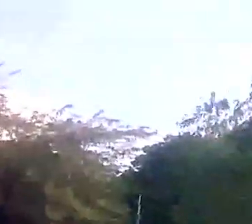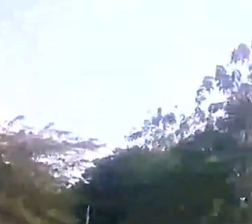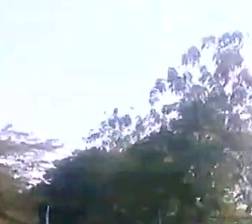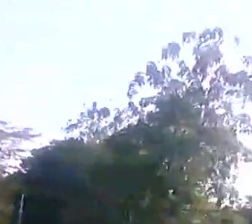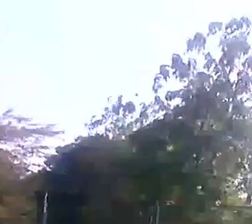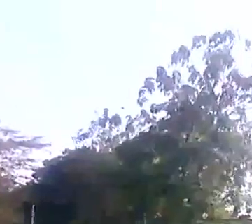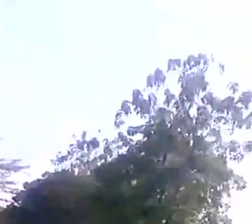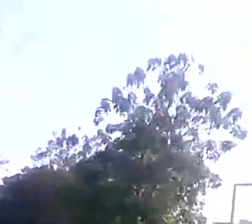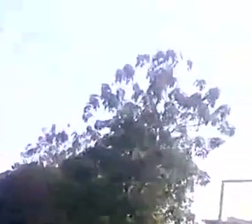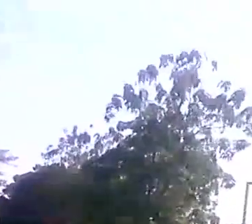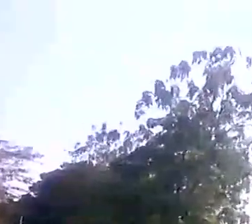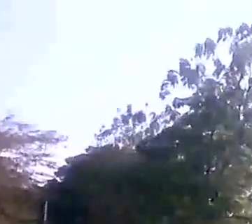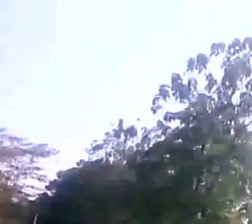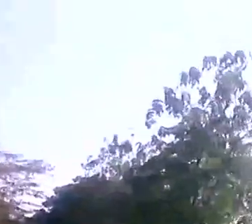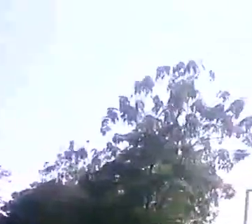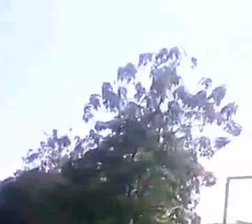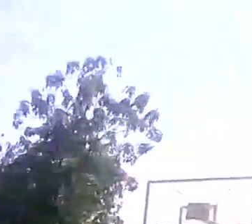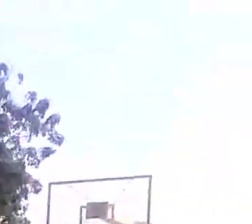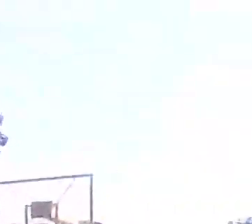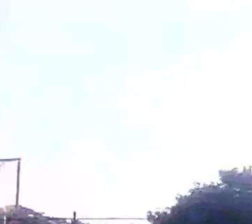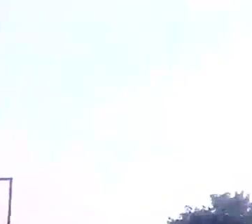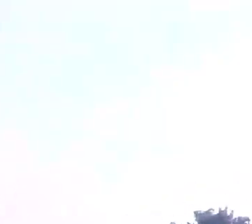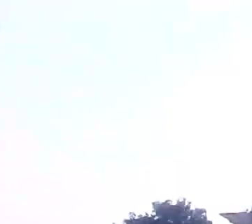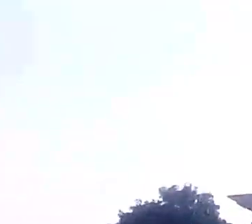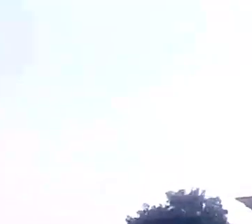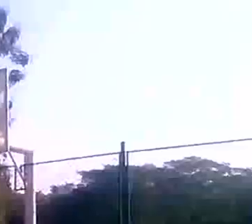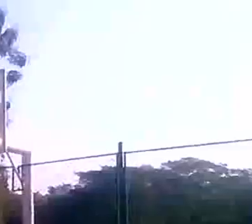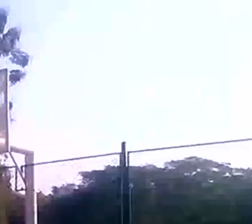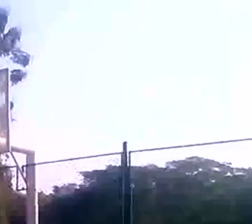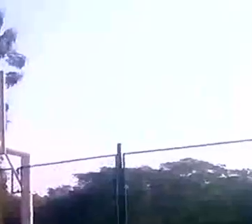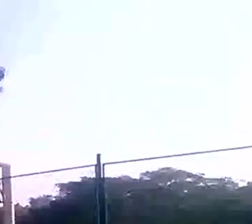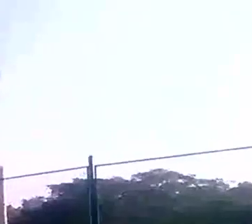So the group includes everyone.